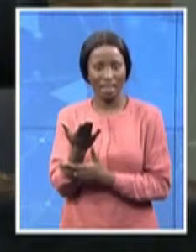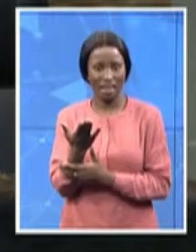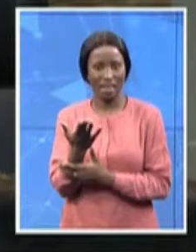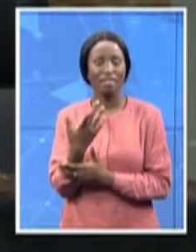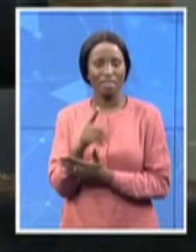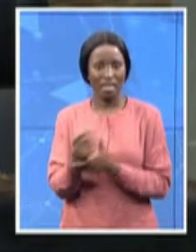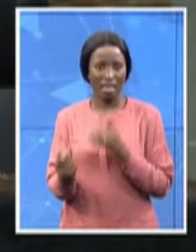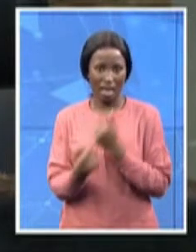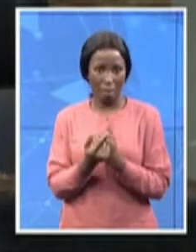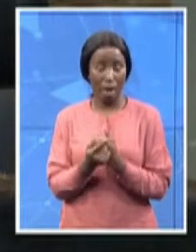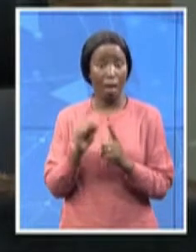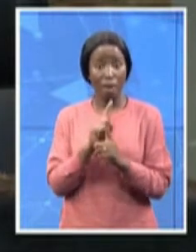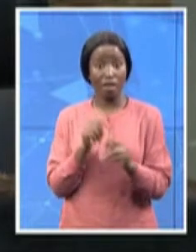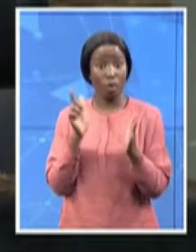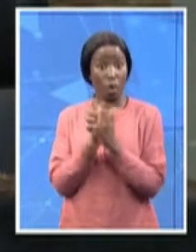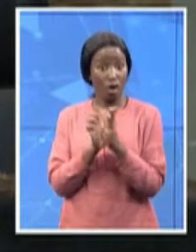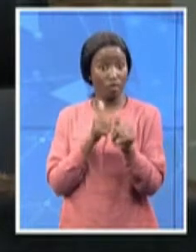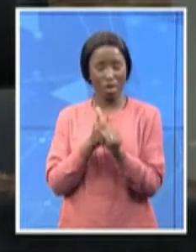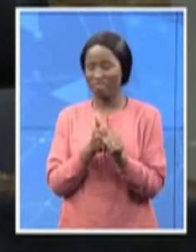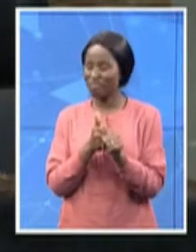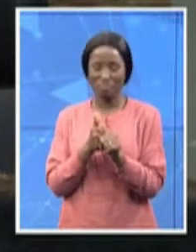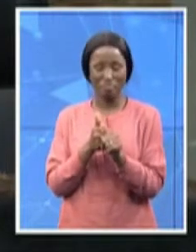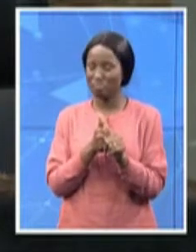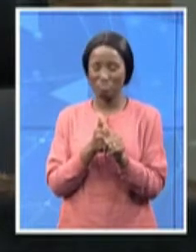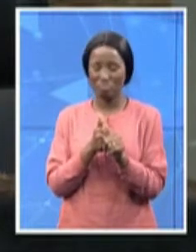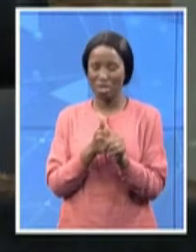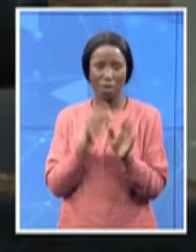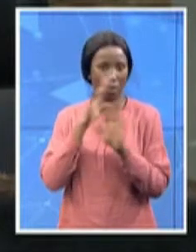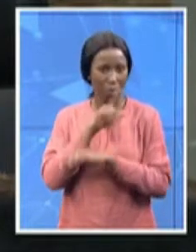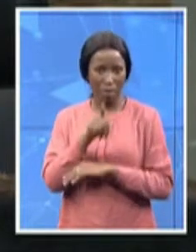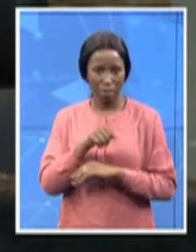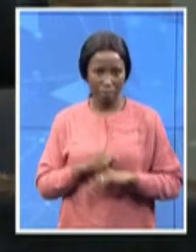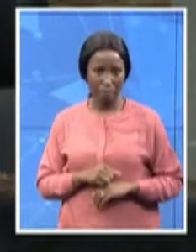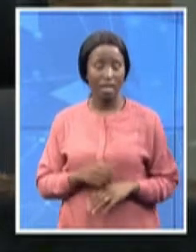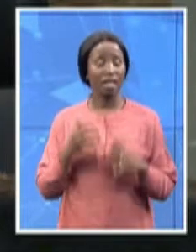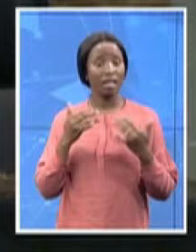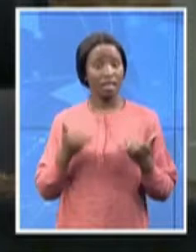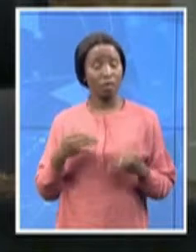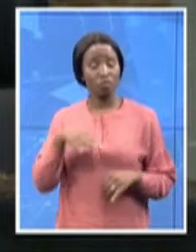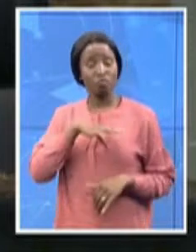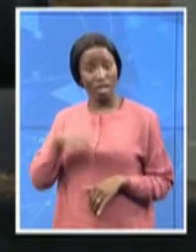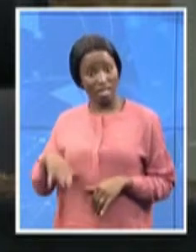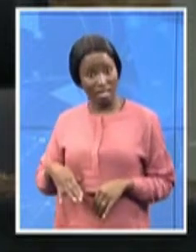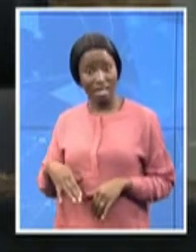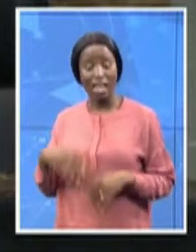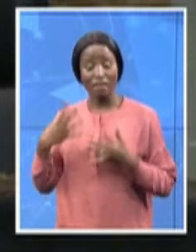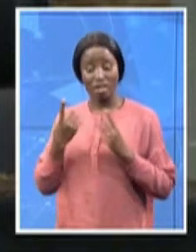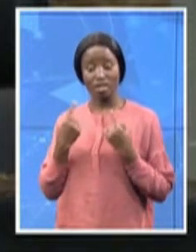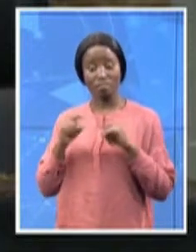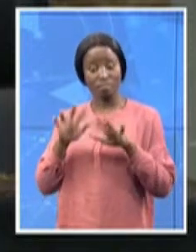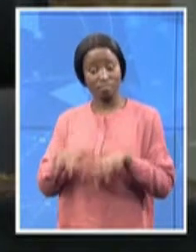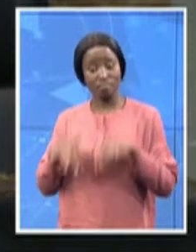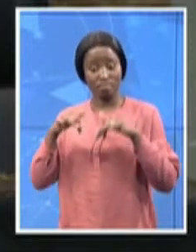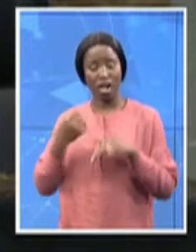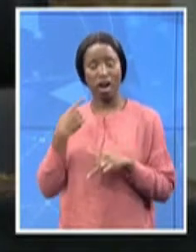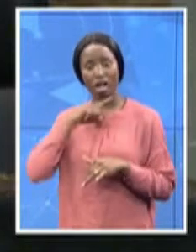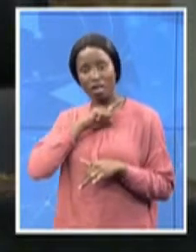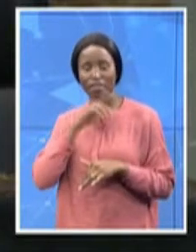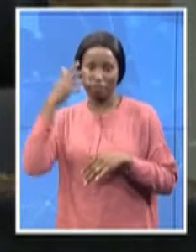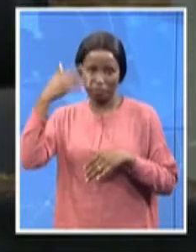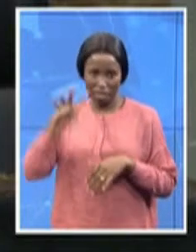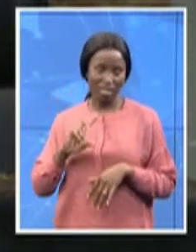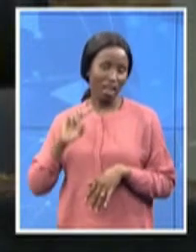further my concern that the president may have lied to the National Assembly in his reply to my question on